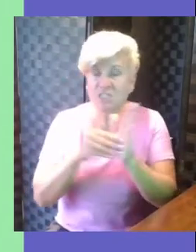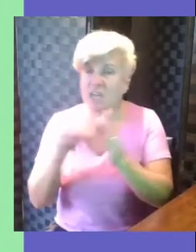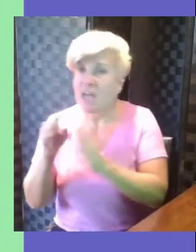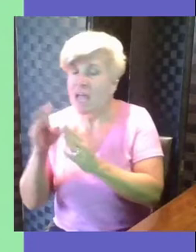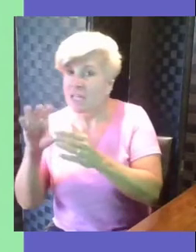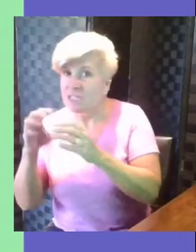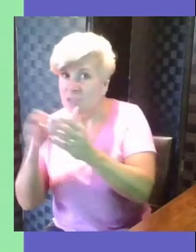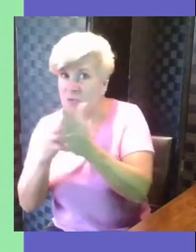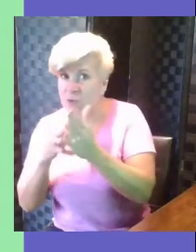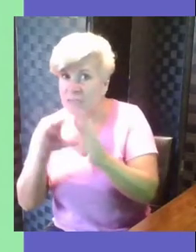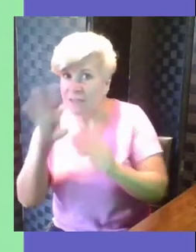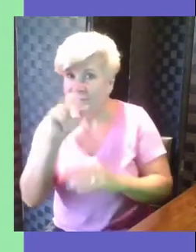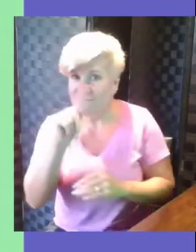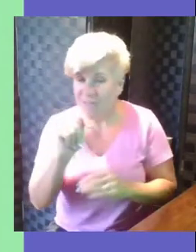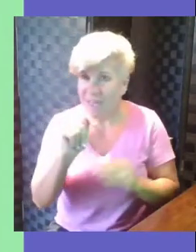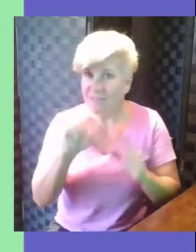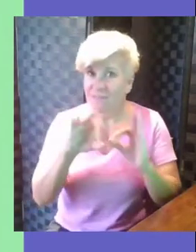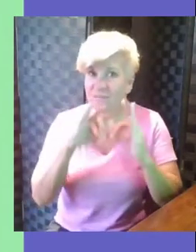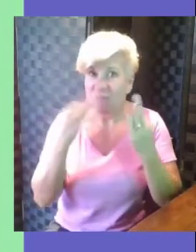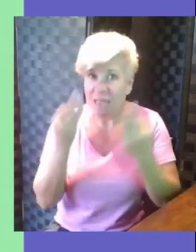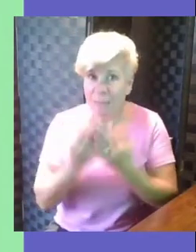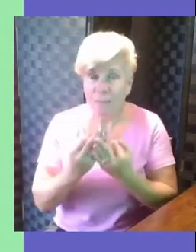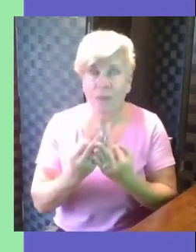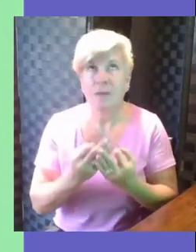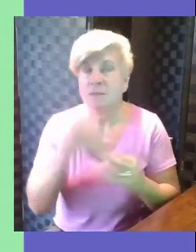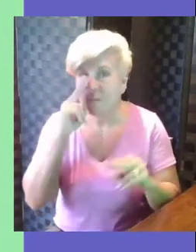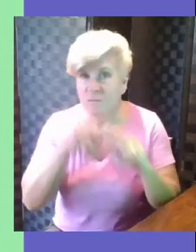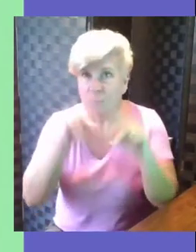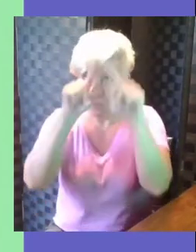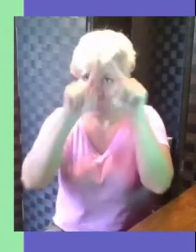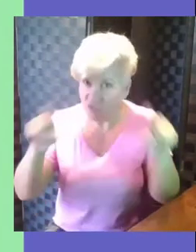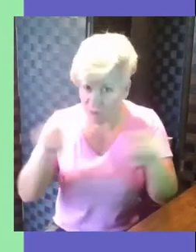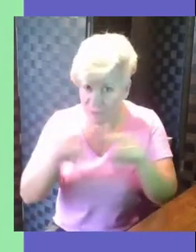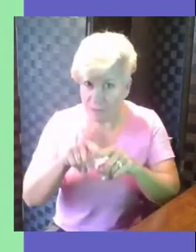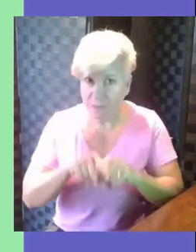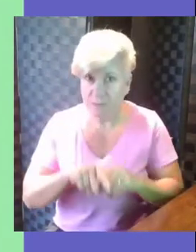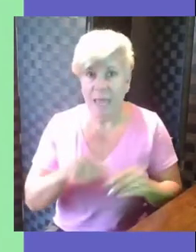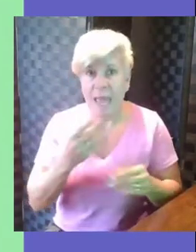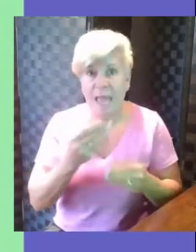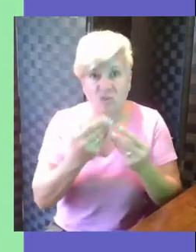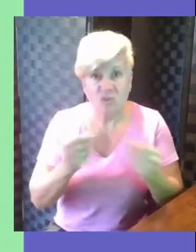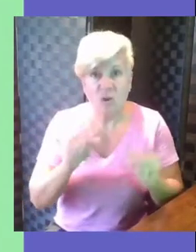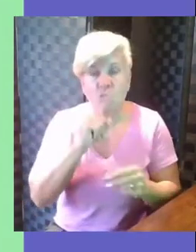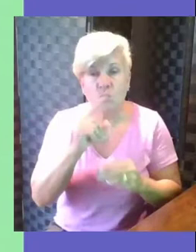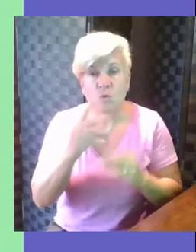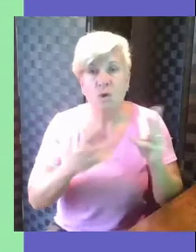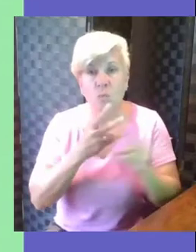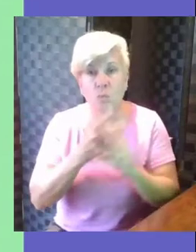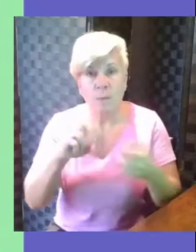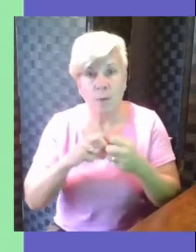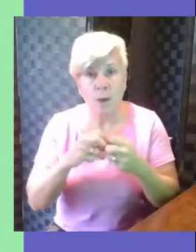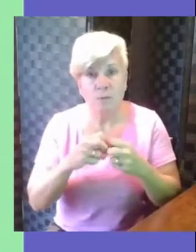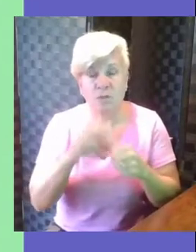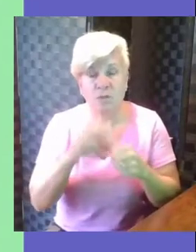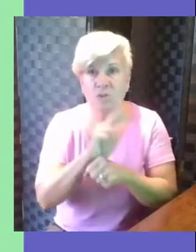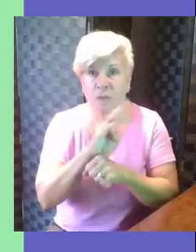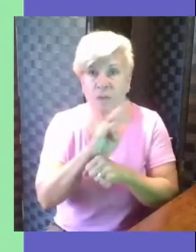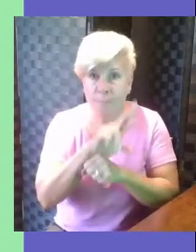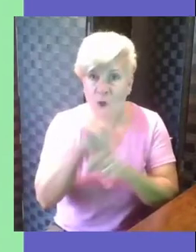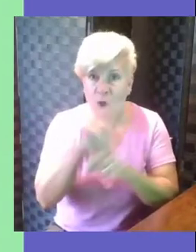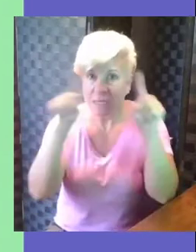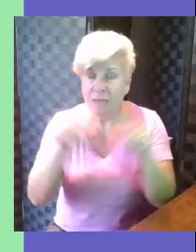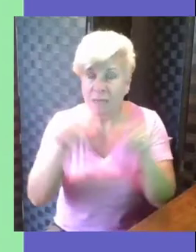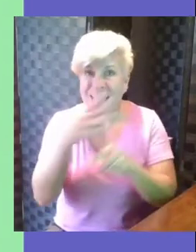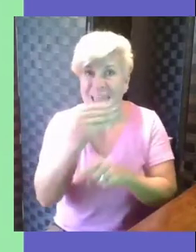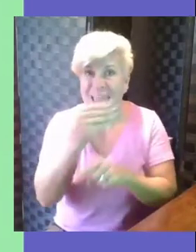fact families. Do you remember that lesson? We had all kinds of fun with those triangles. And you solved real-world problems using bar diagrams